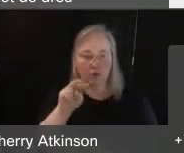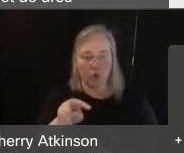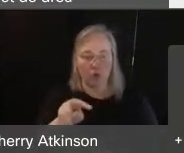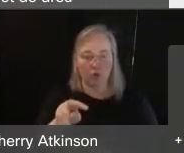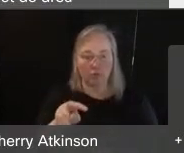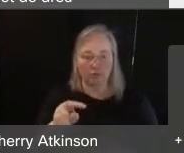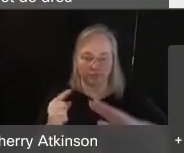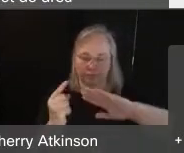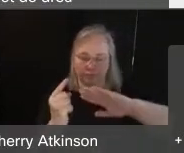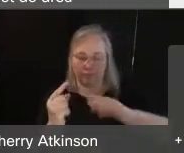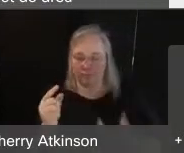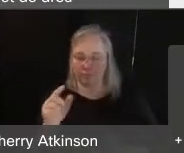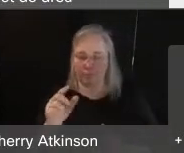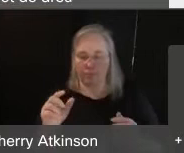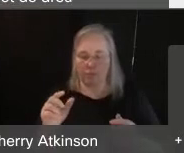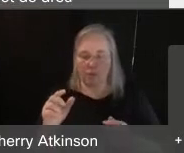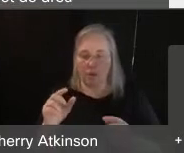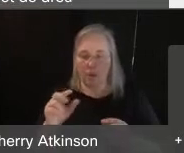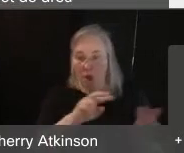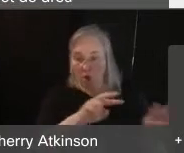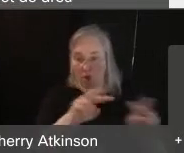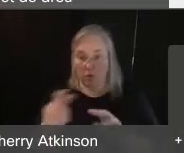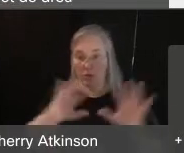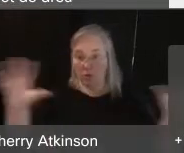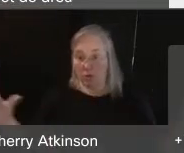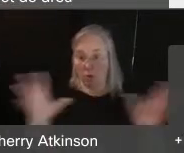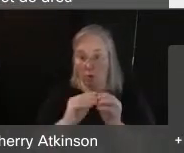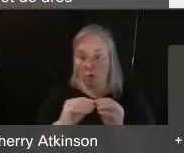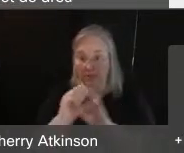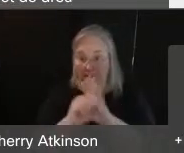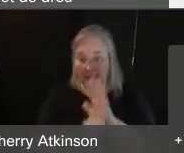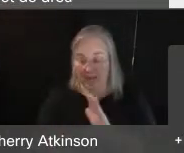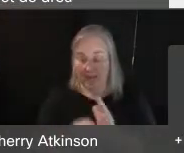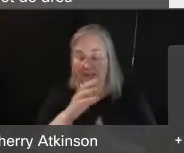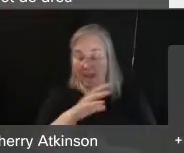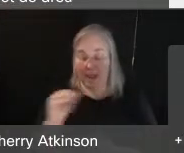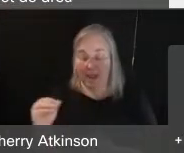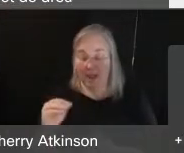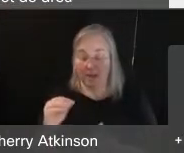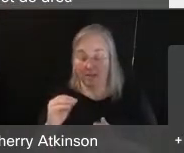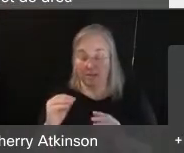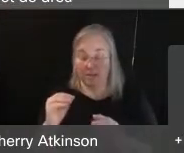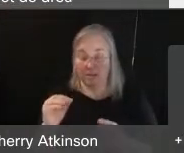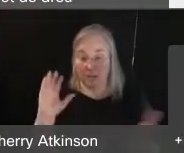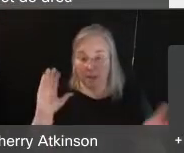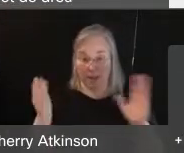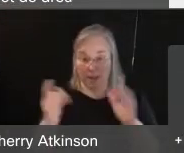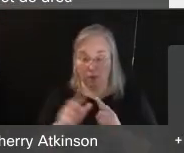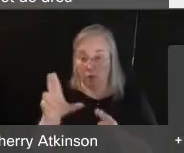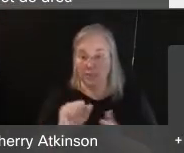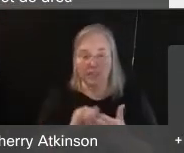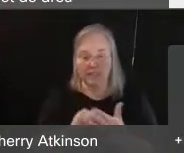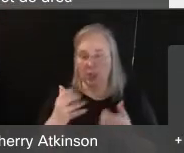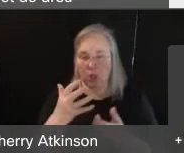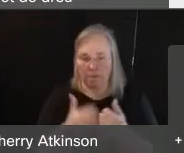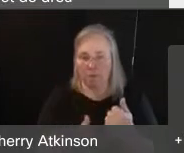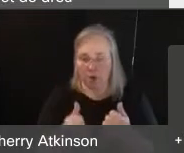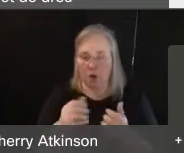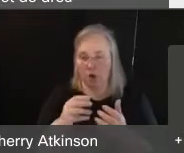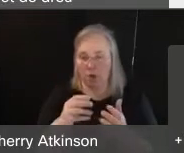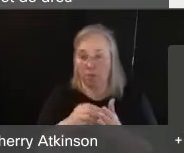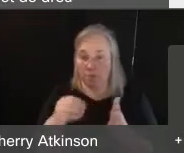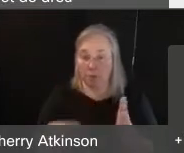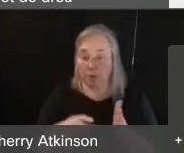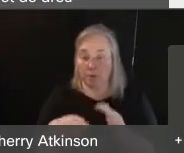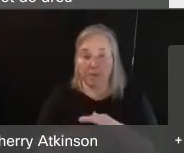state and across the nation, it's still on a per pupil basis high. Well, I think Dr. Ronnie's got a really good